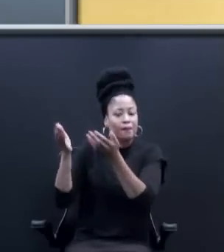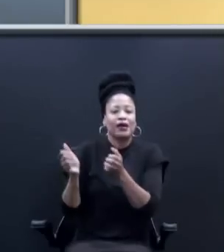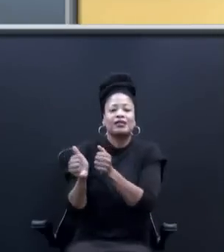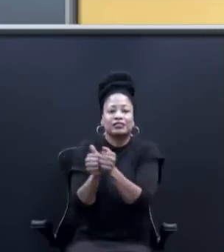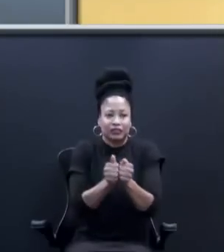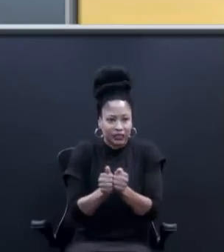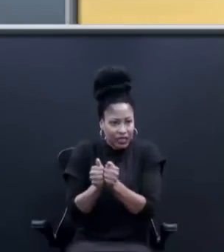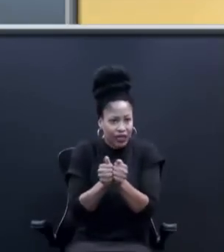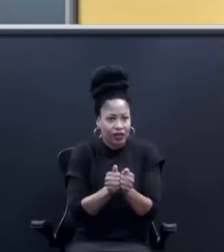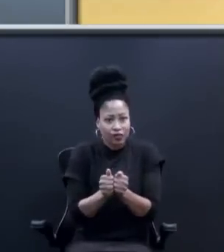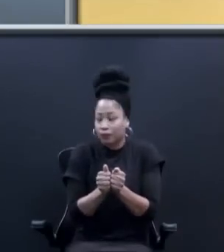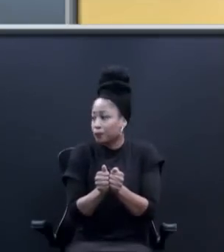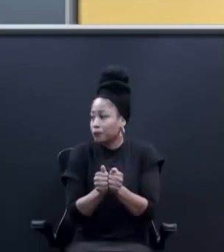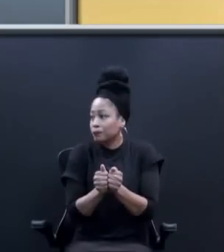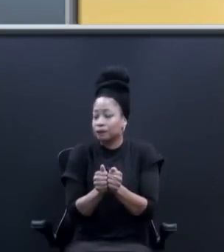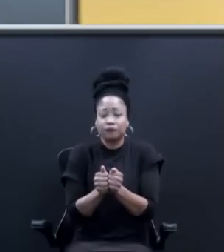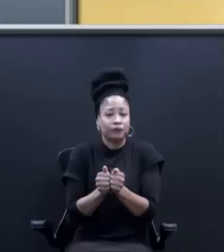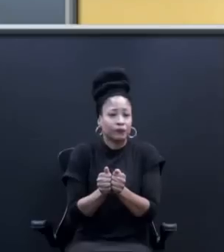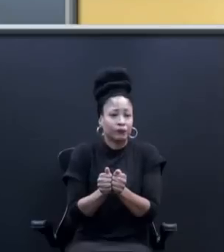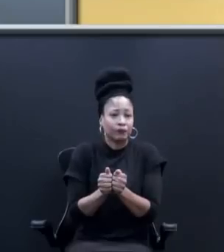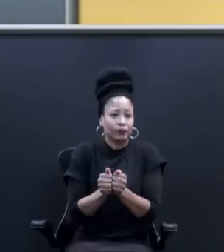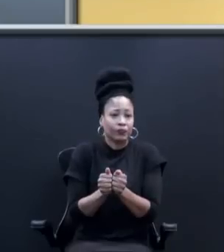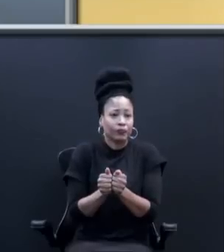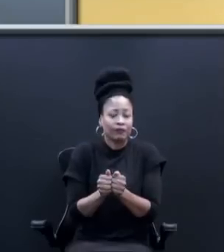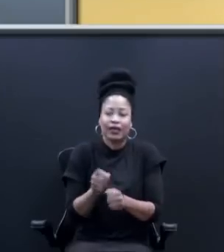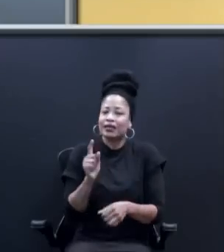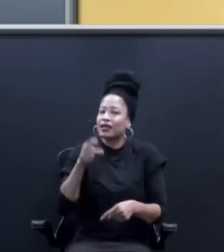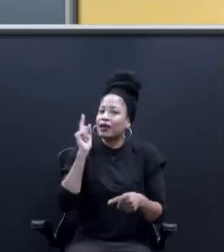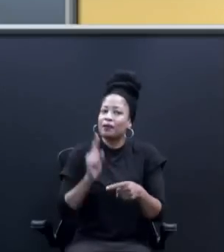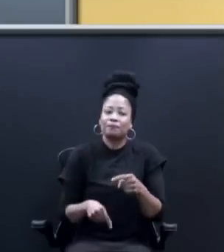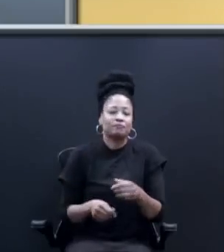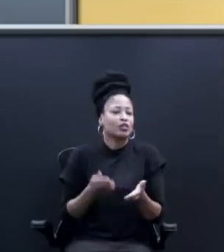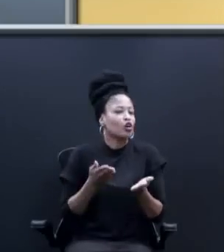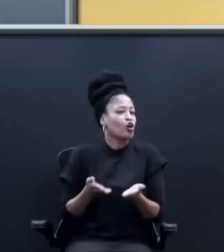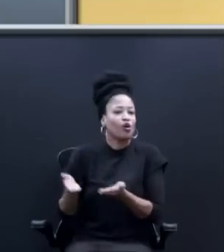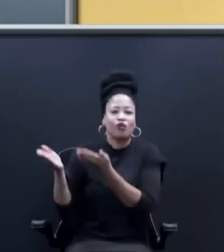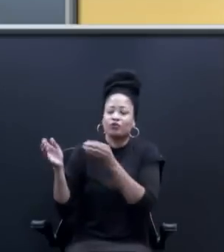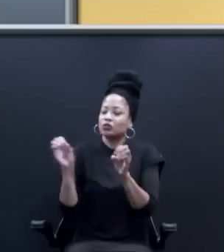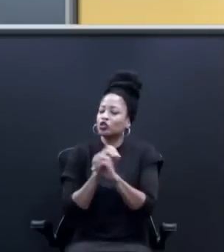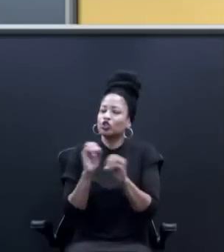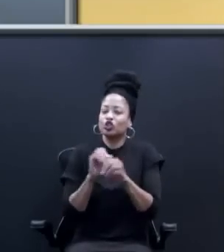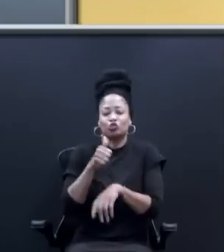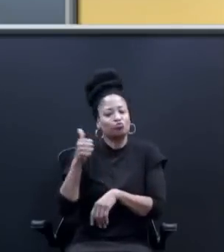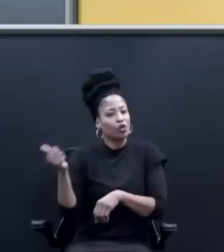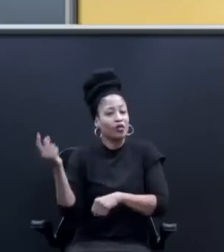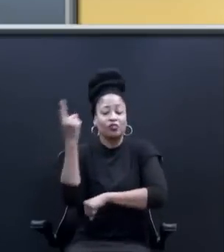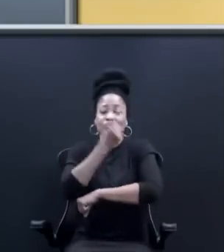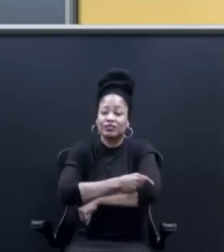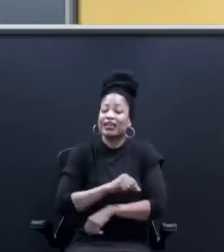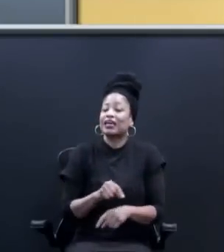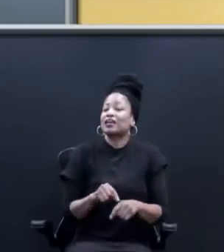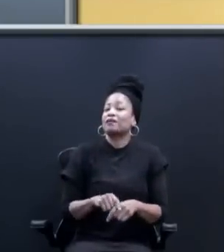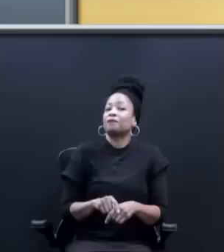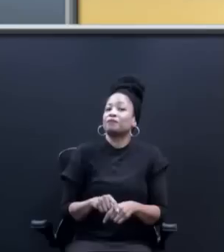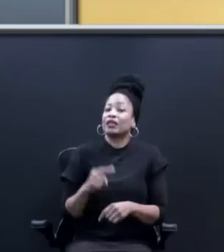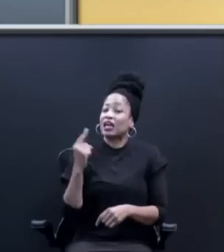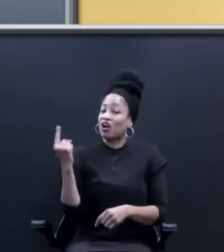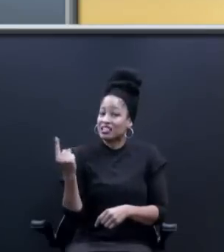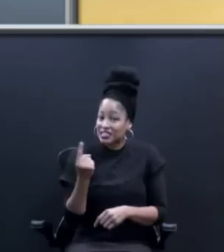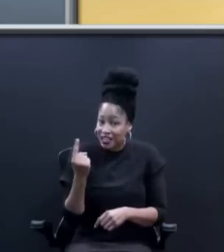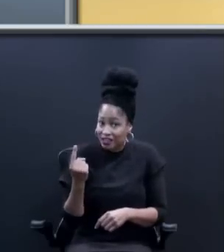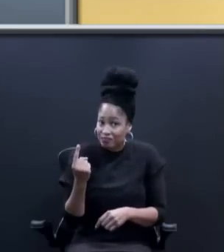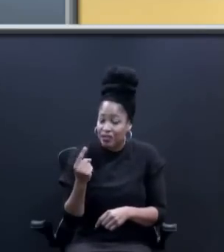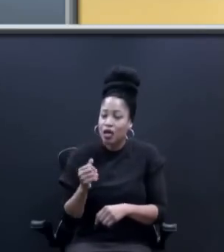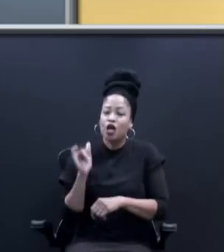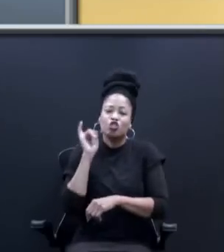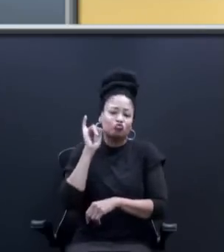Because it cannot be offered up on no other day but tomorrow after the Sabbath day. And that makes